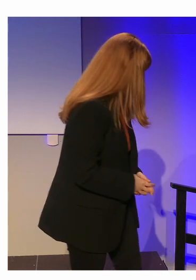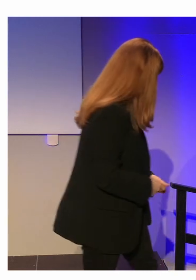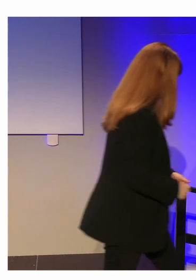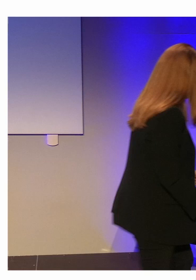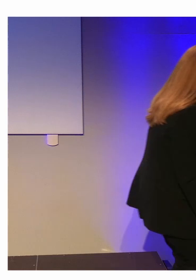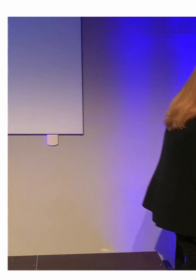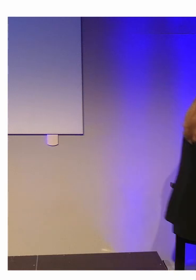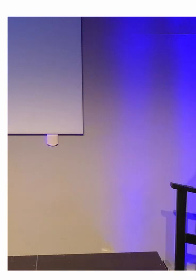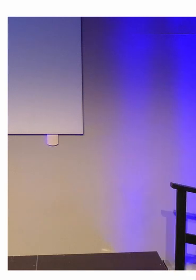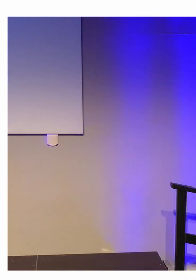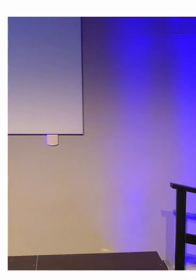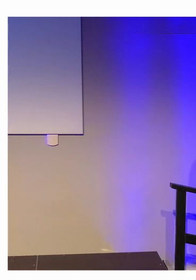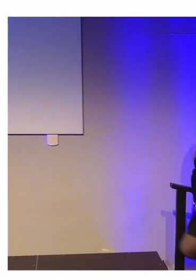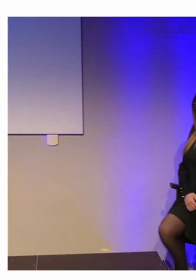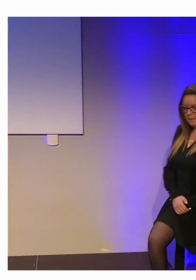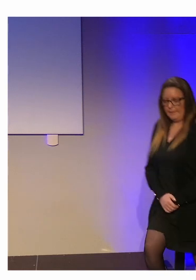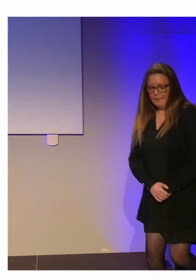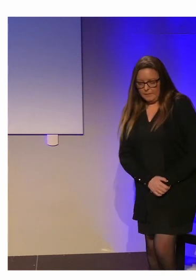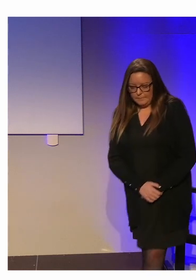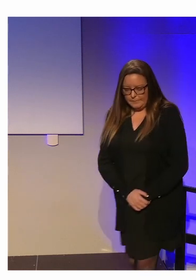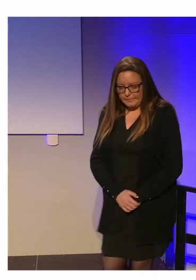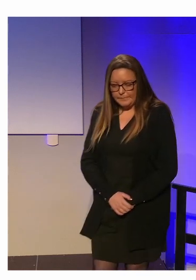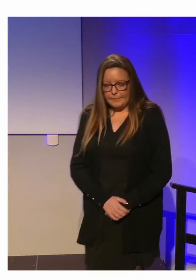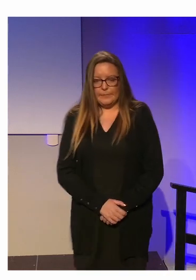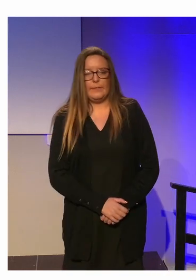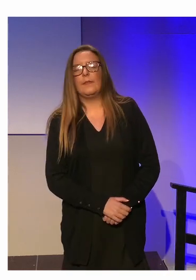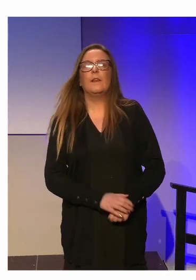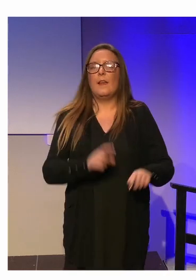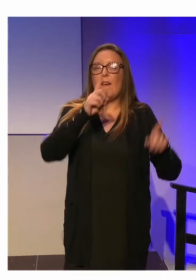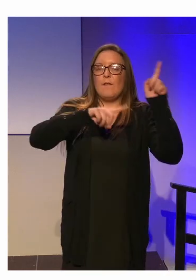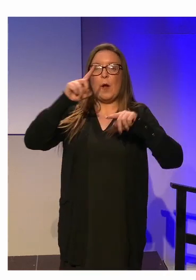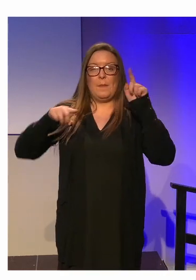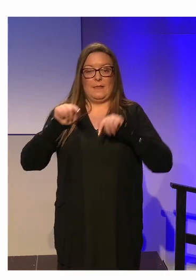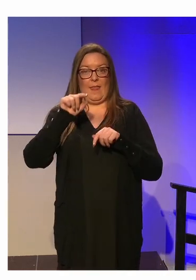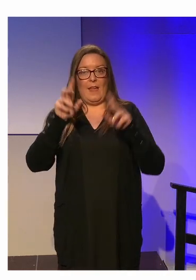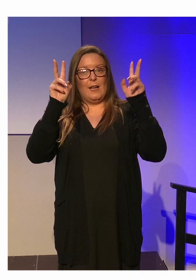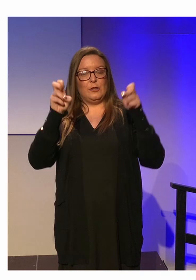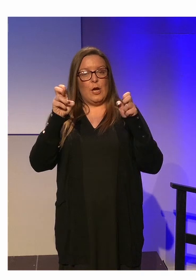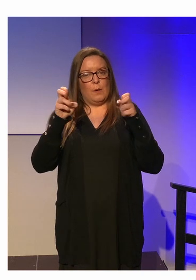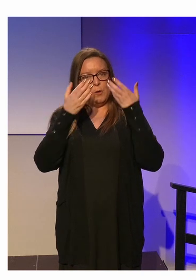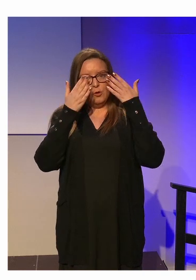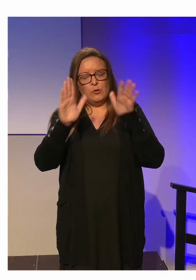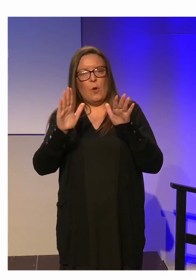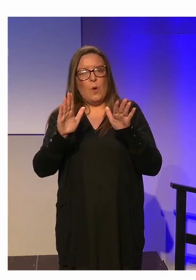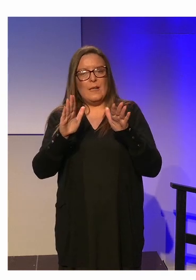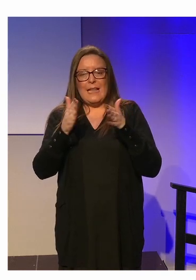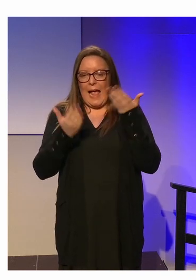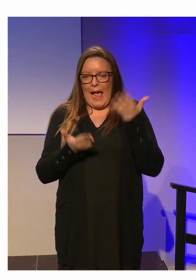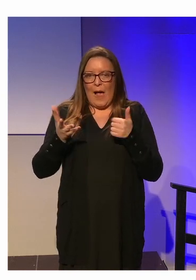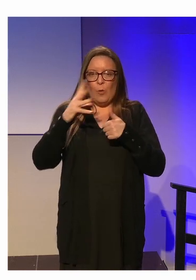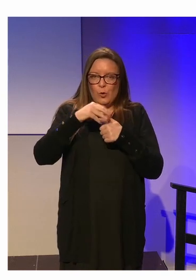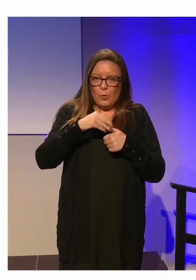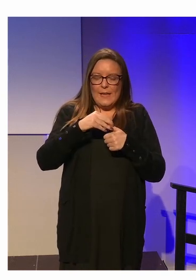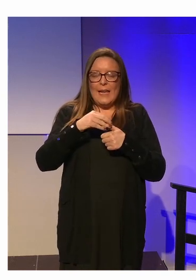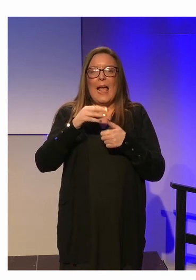so variability is the term used to describe just how unique and varied our brains are. No